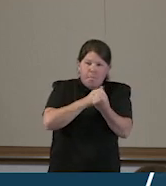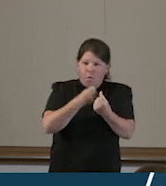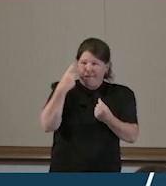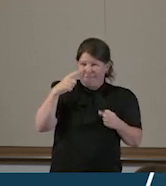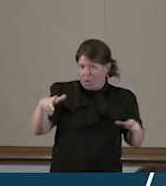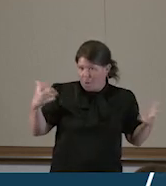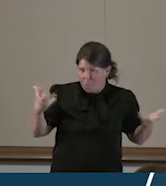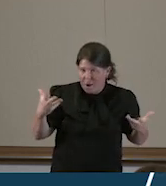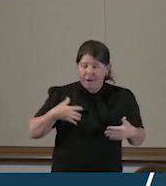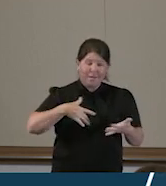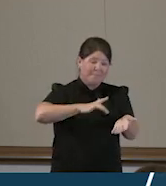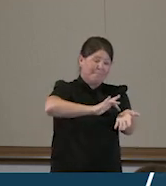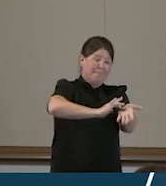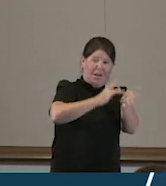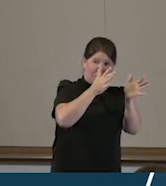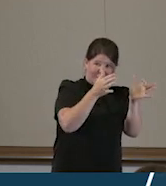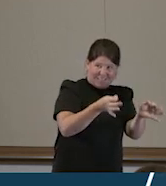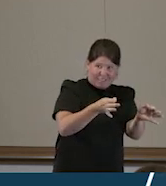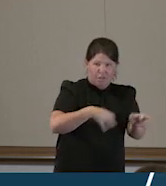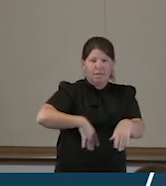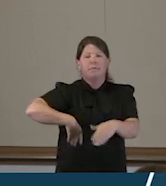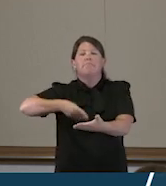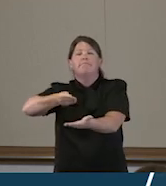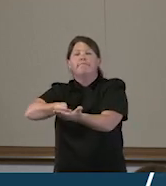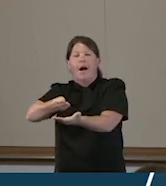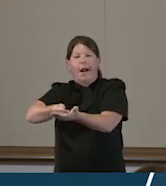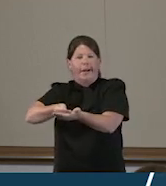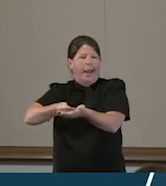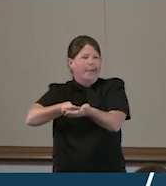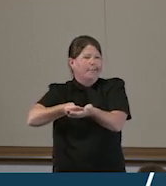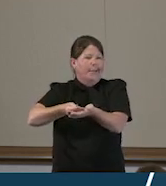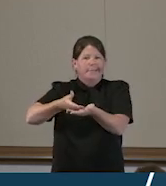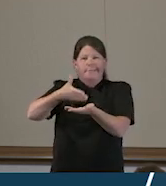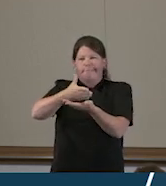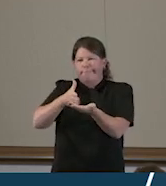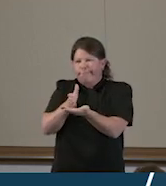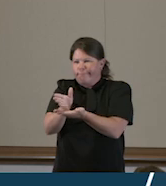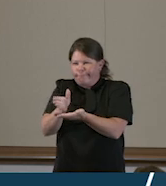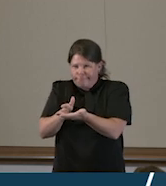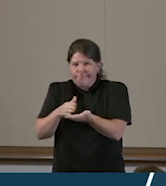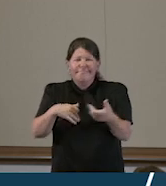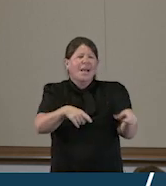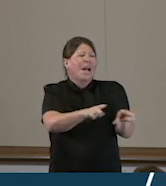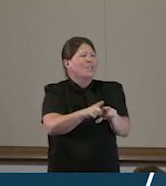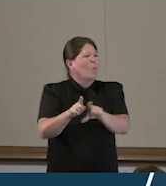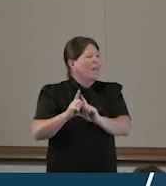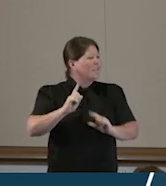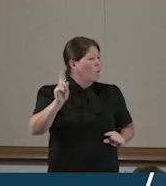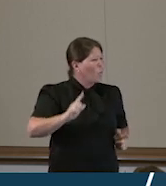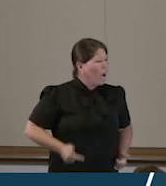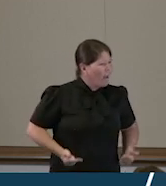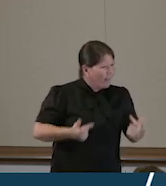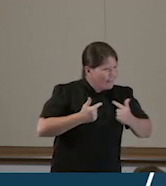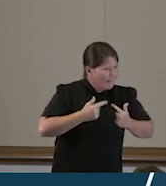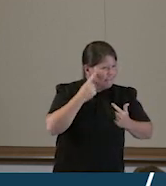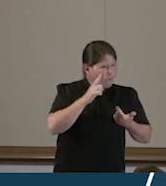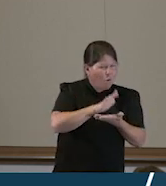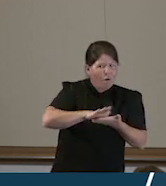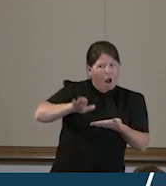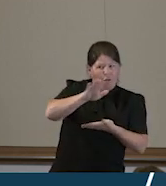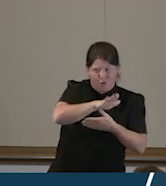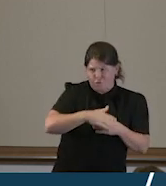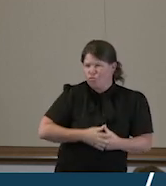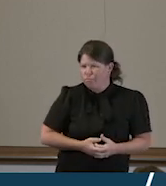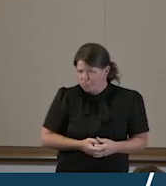handling finances. And they also need support making decisions about their living situation in college.